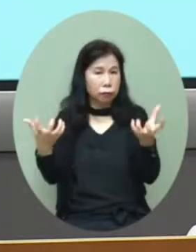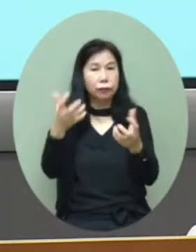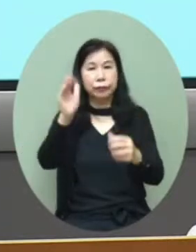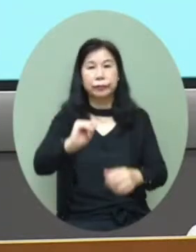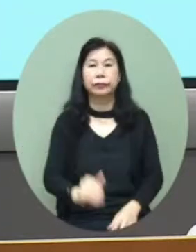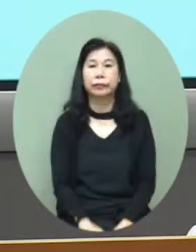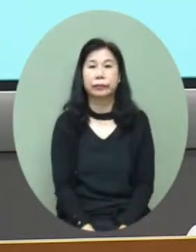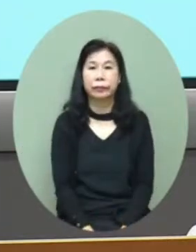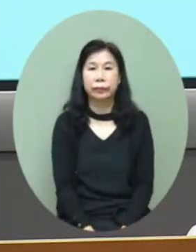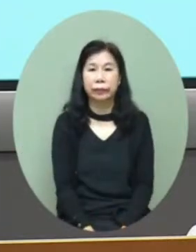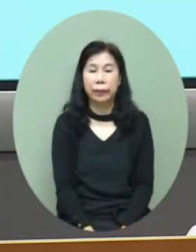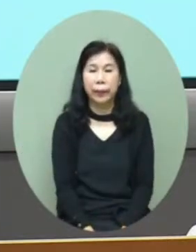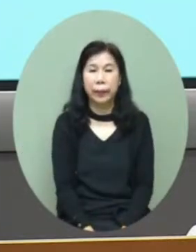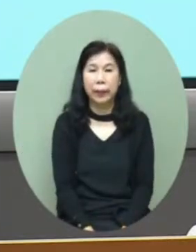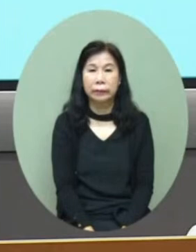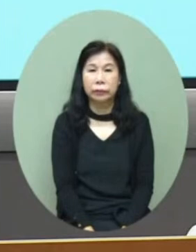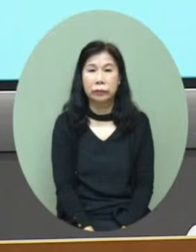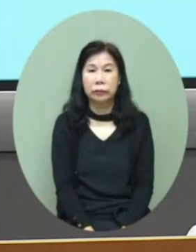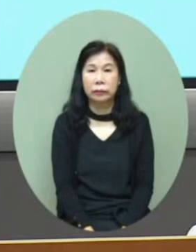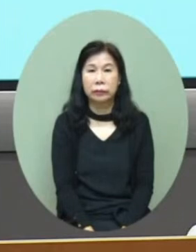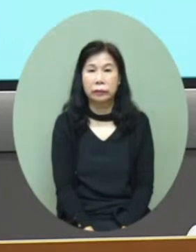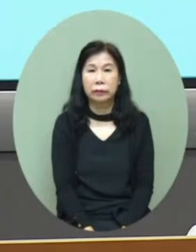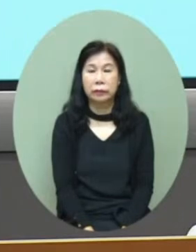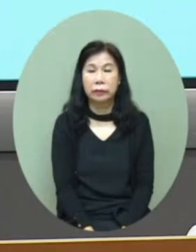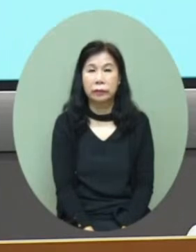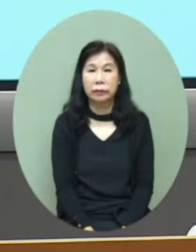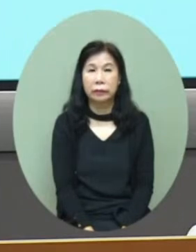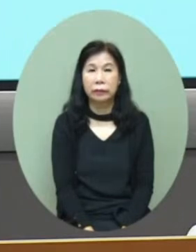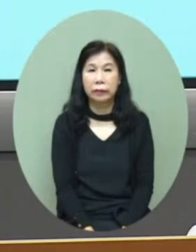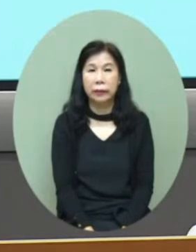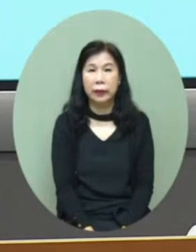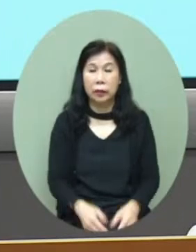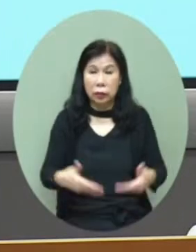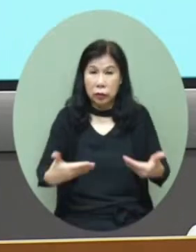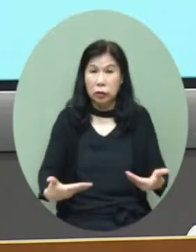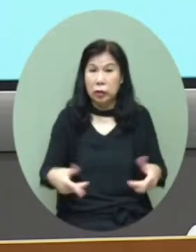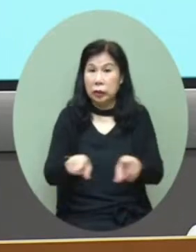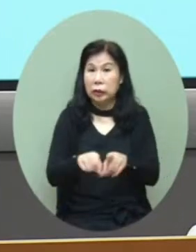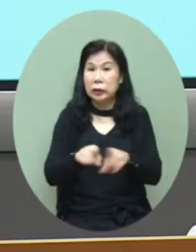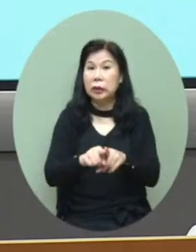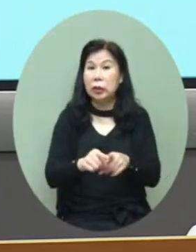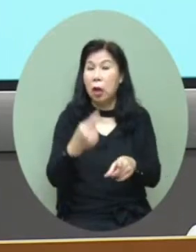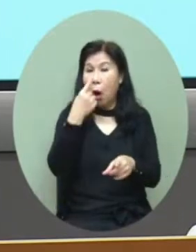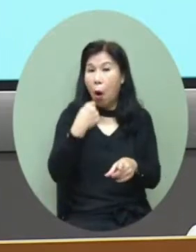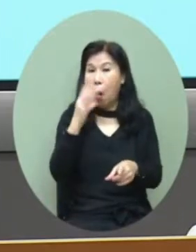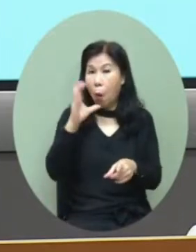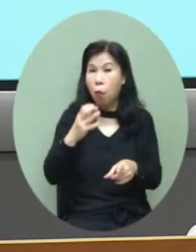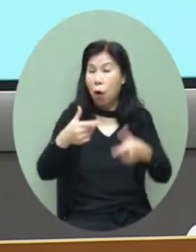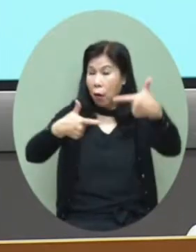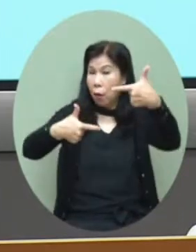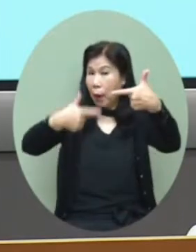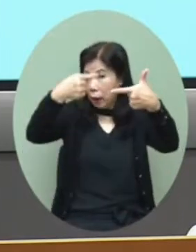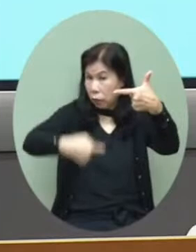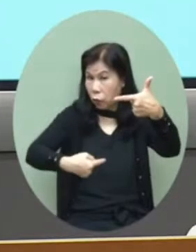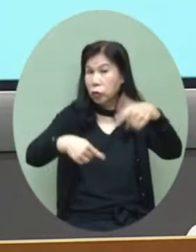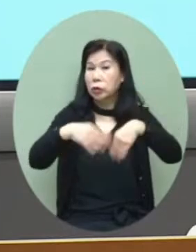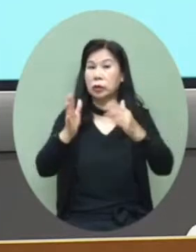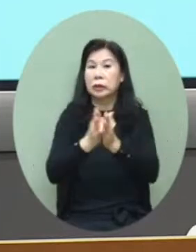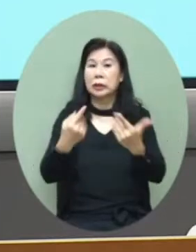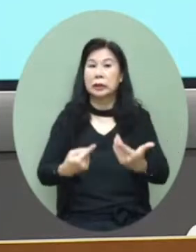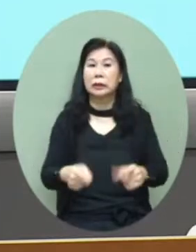don't have a home to go to, they can stay in other hotels to continue with their medical surveillance.